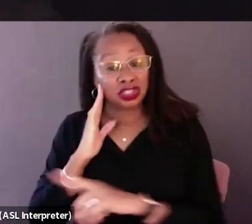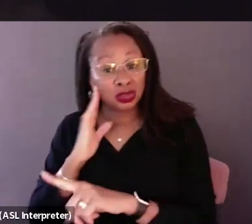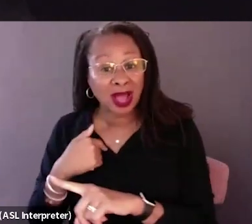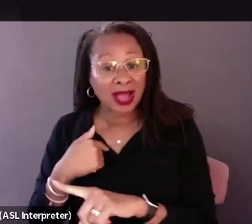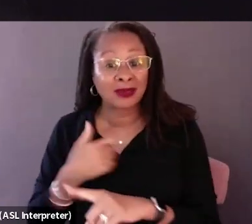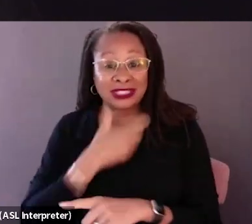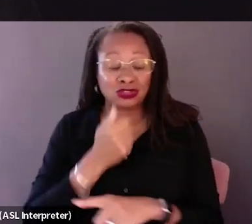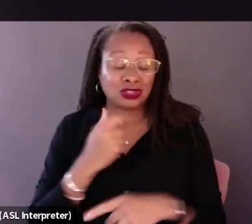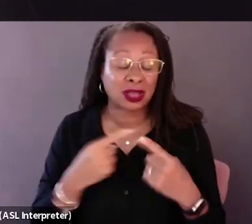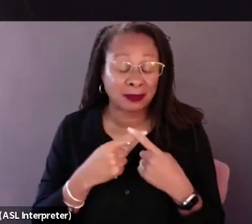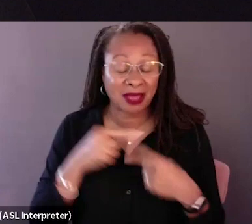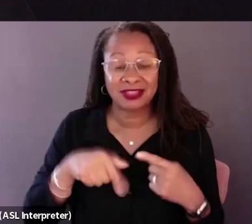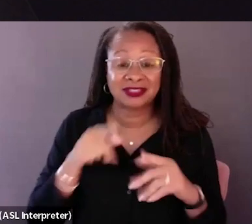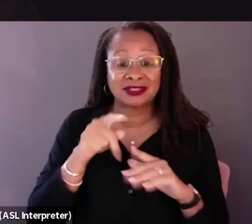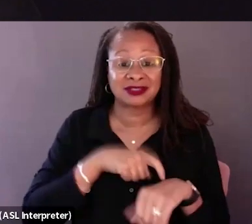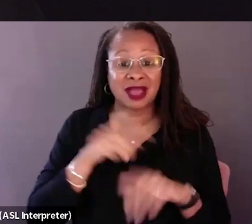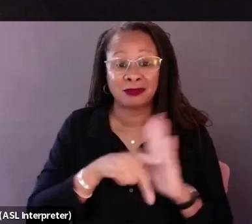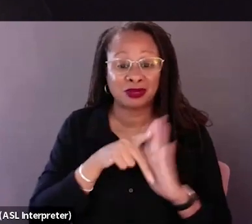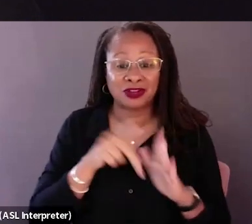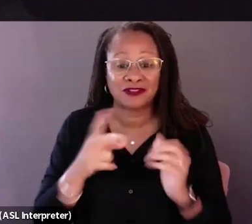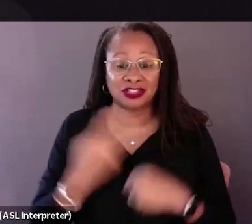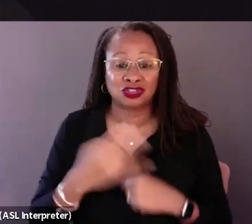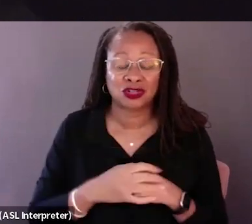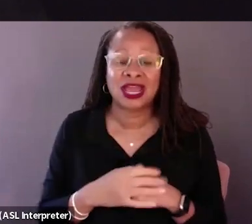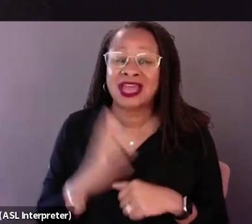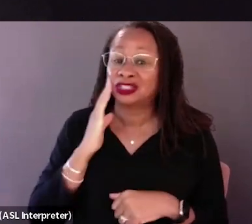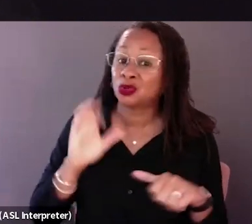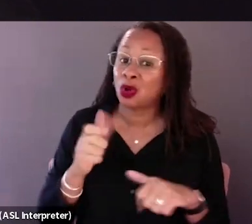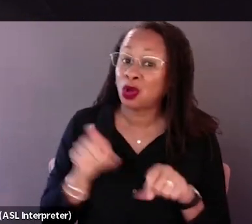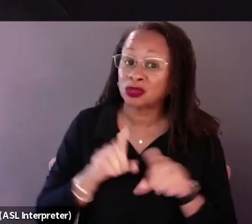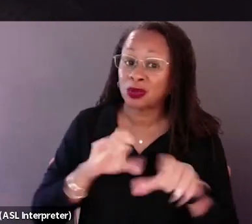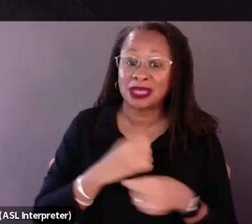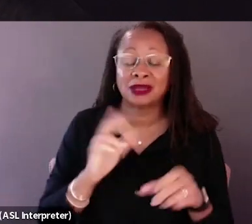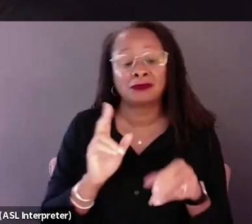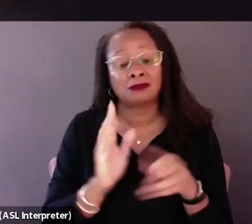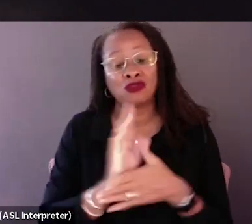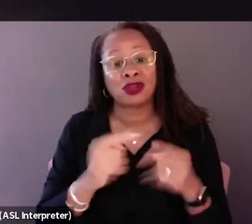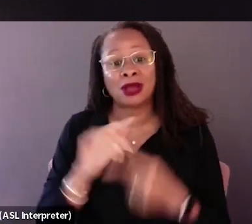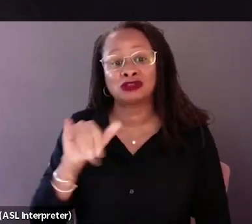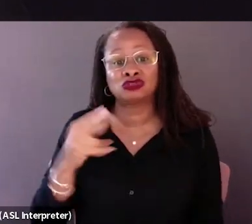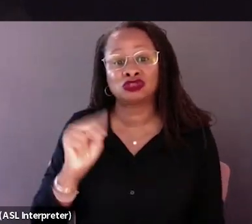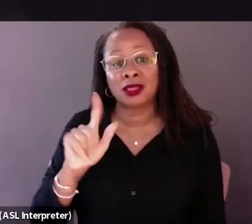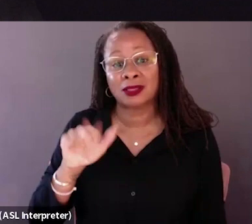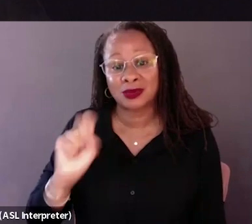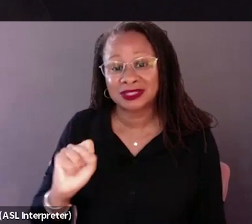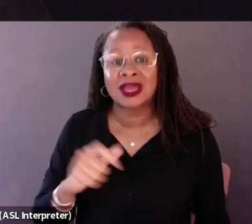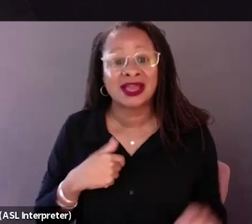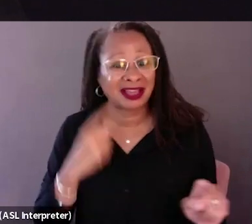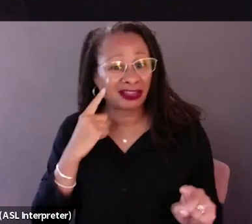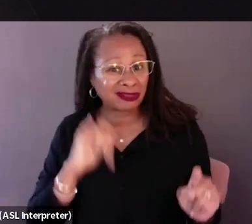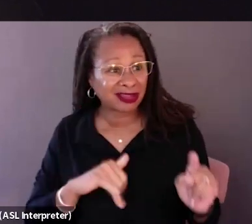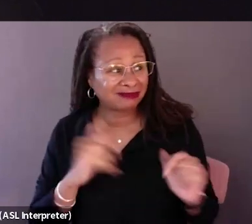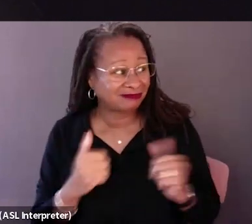John Lewis. And so she just called me up and she was like, do you think this could be a movie? And I was like, well, let's see. Let's do the research. So we